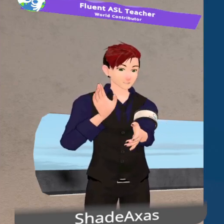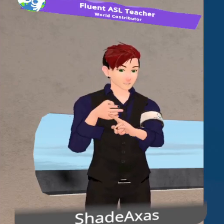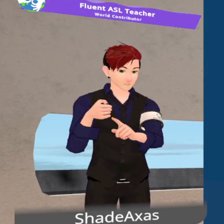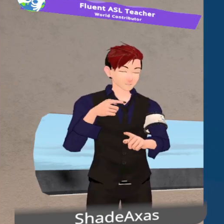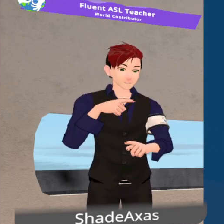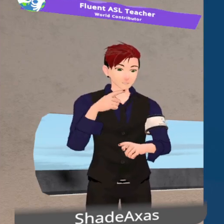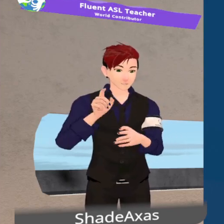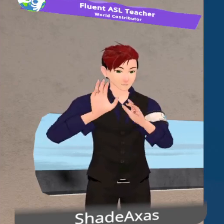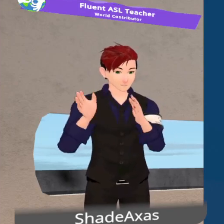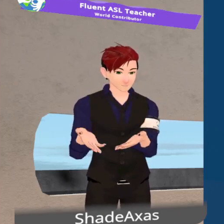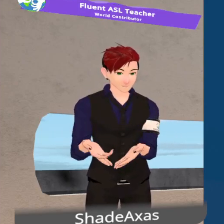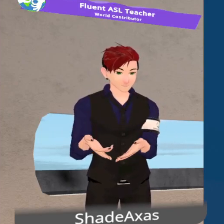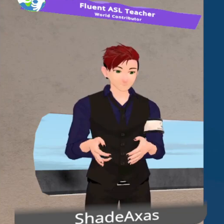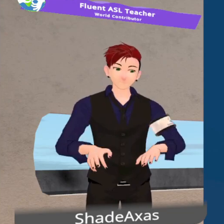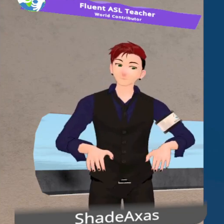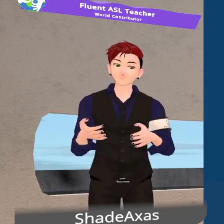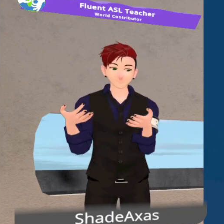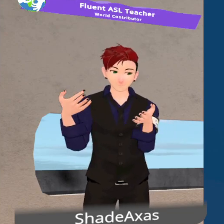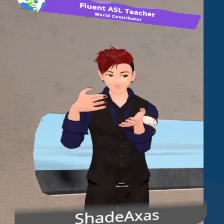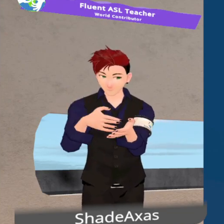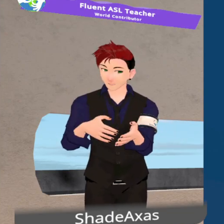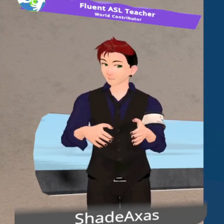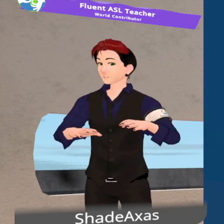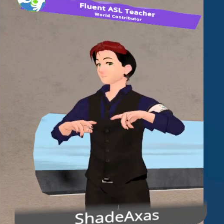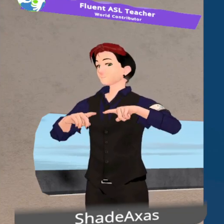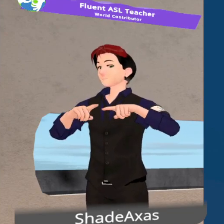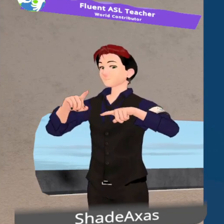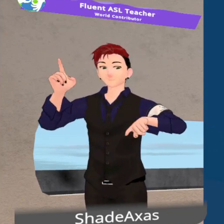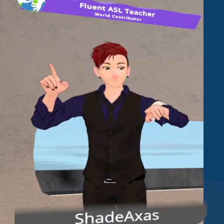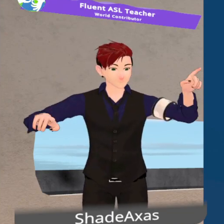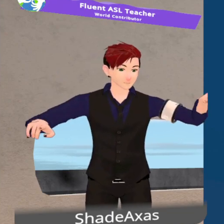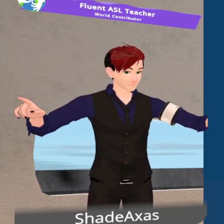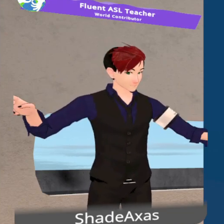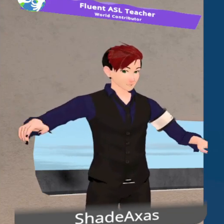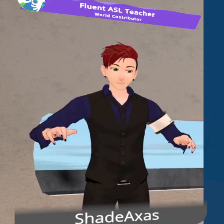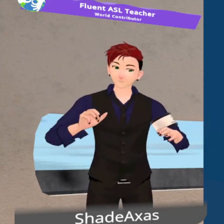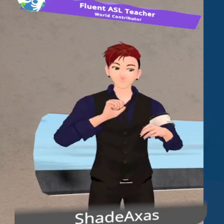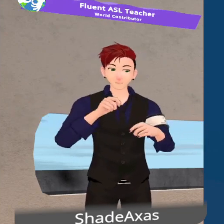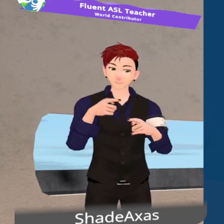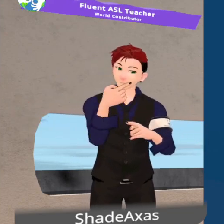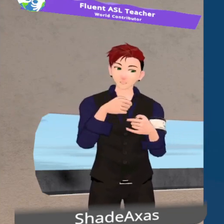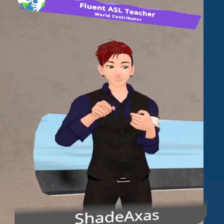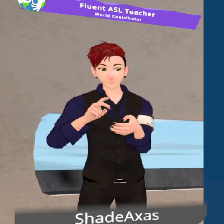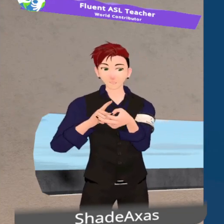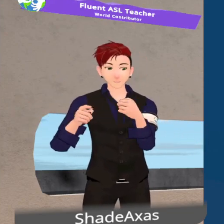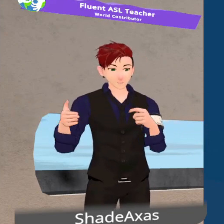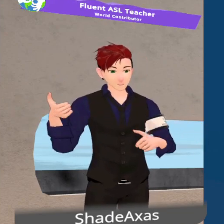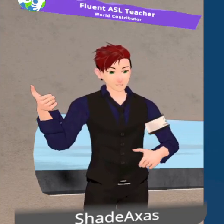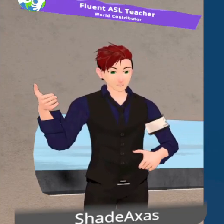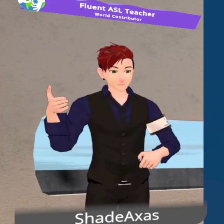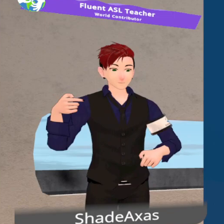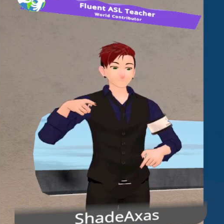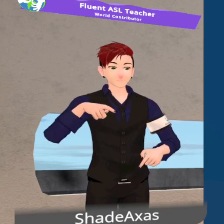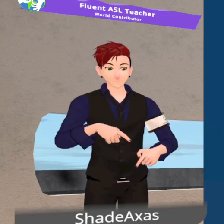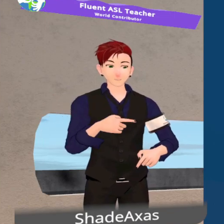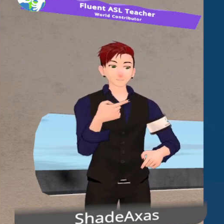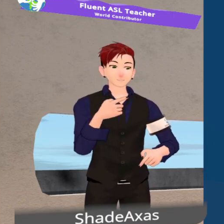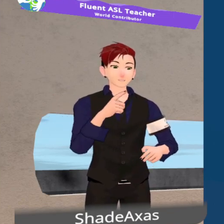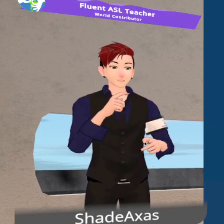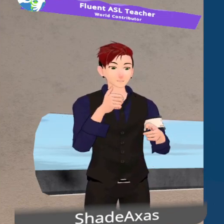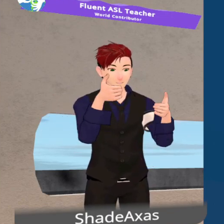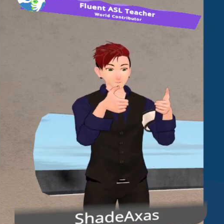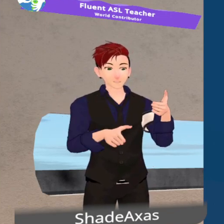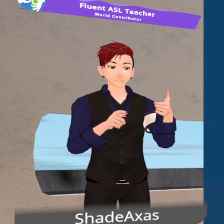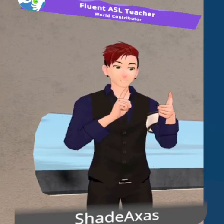same disconnect from the hearing world. Again, it's a spectrum. There is not one or the other. This